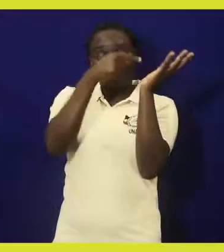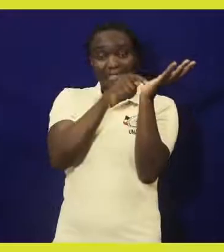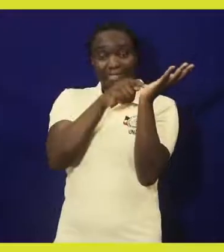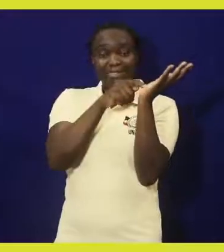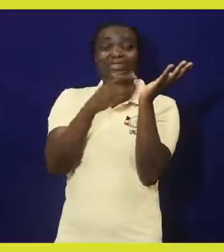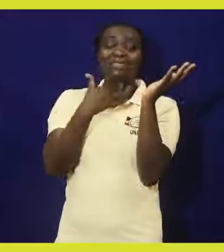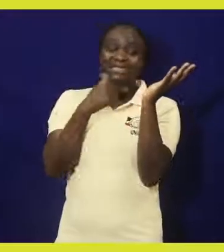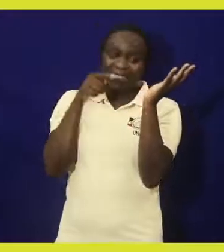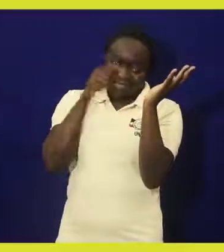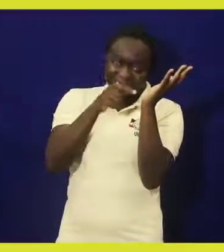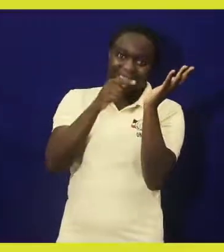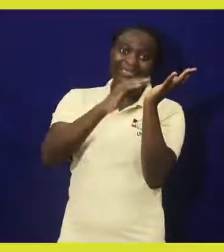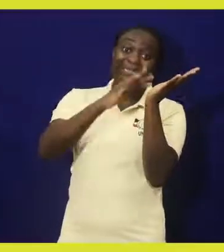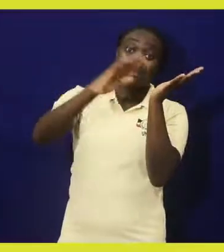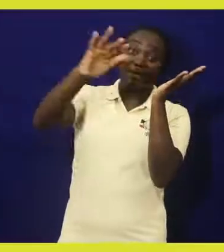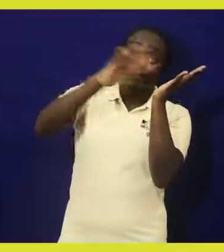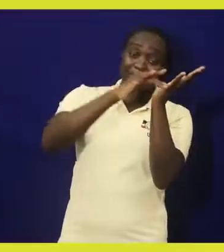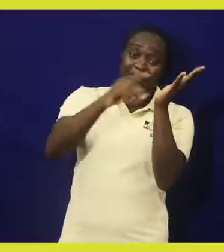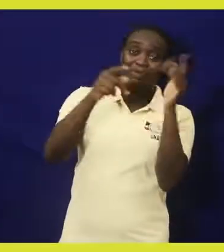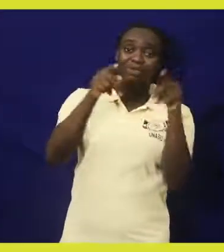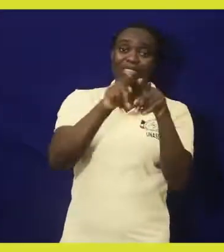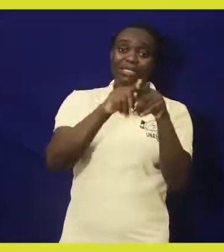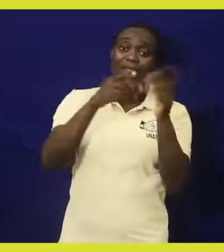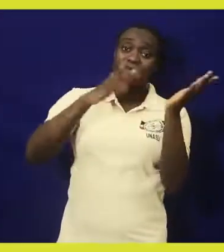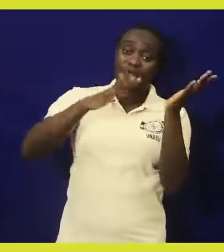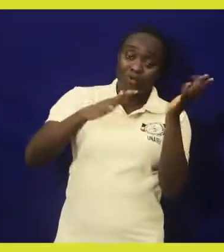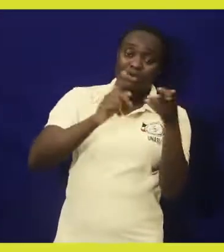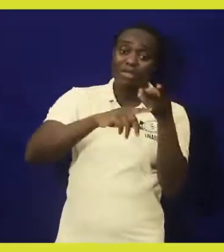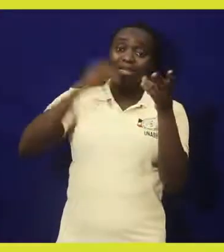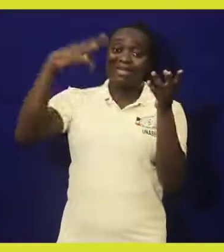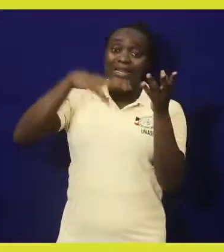This process is called